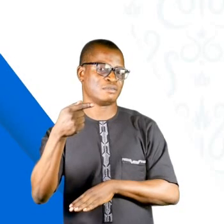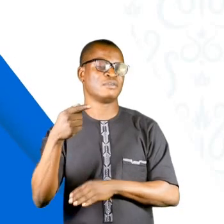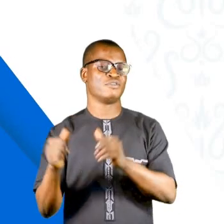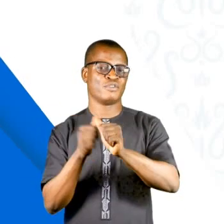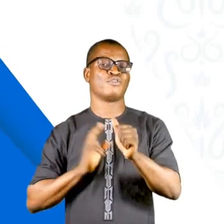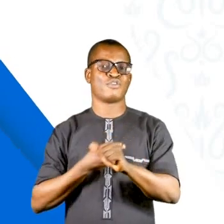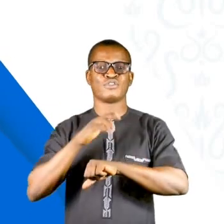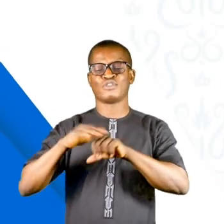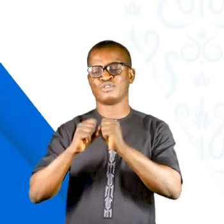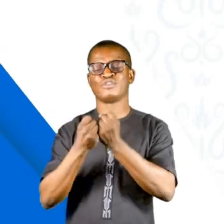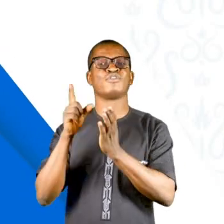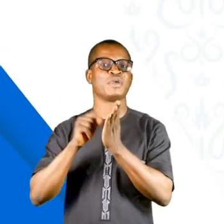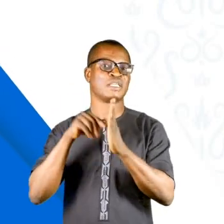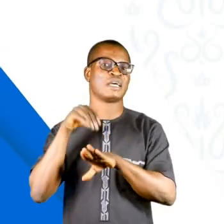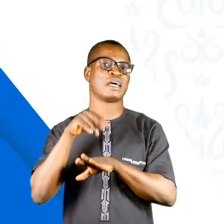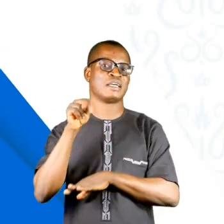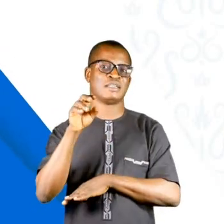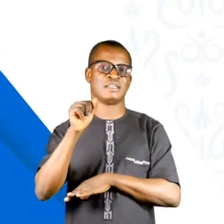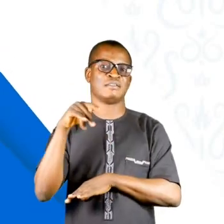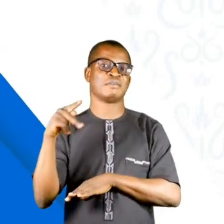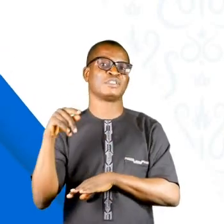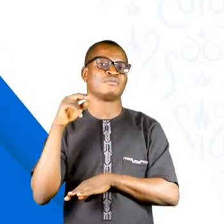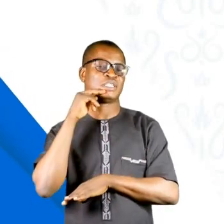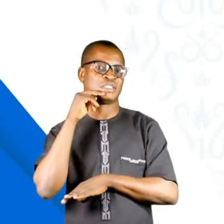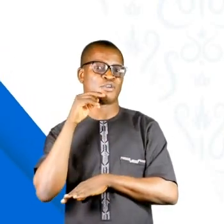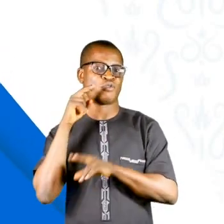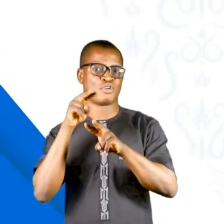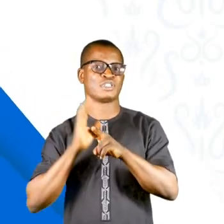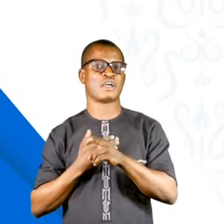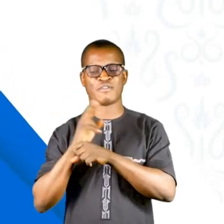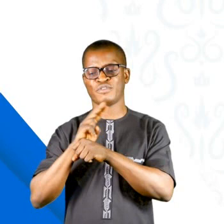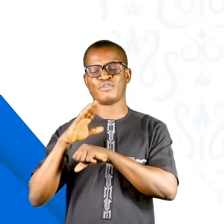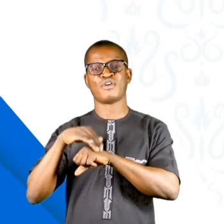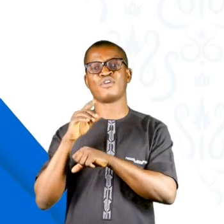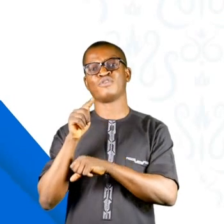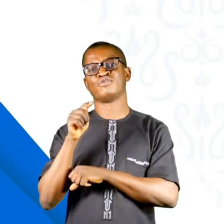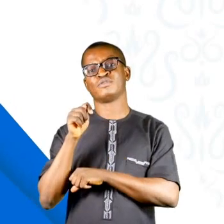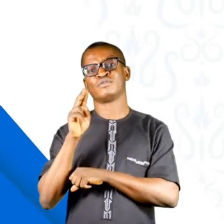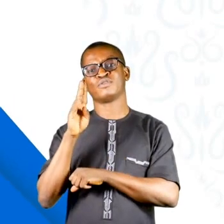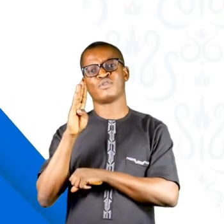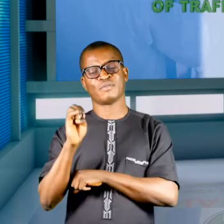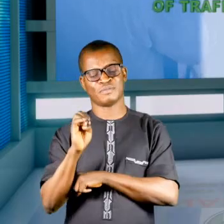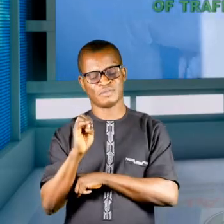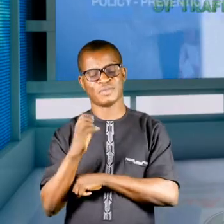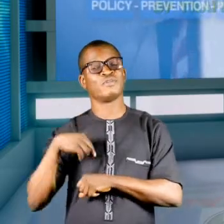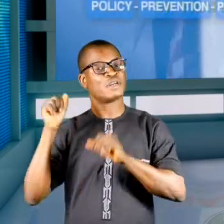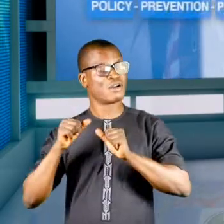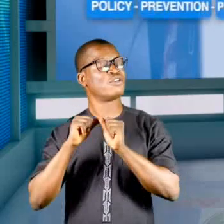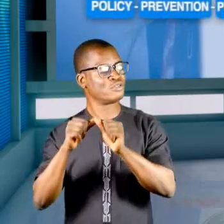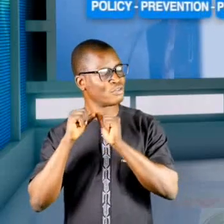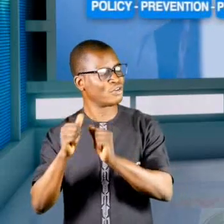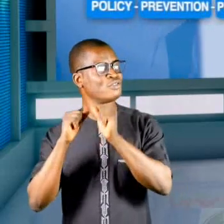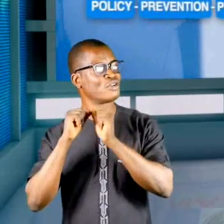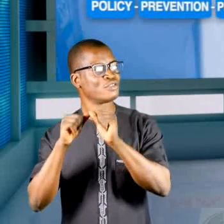www.naptip.gov.ng. Follow us on our social media platforms at NAPTIP Nigeria, or watch our videos on YouTube. We can